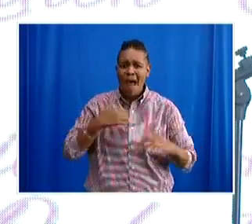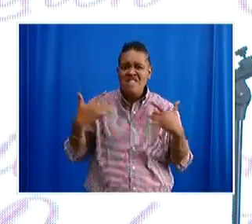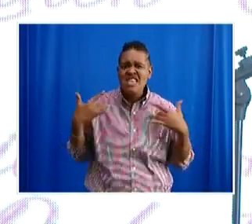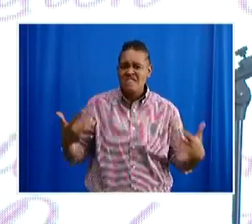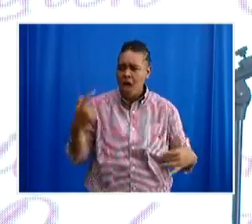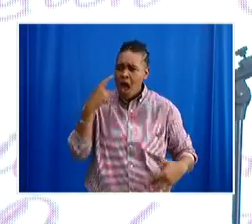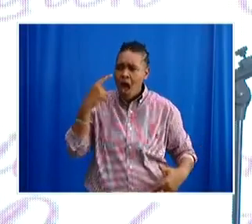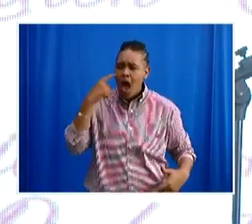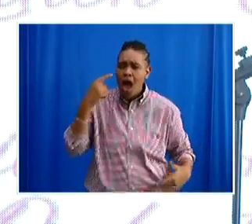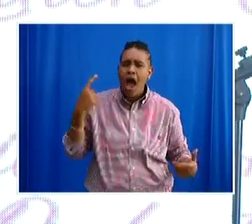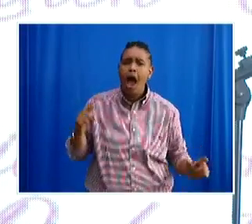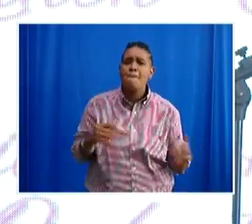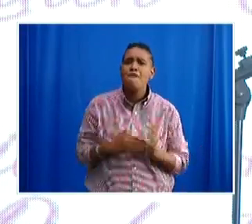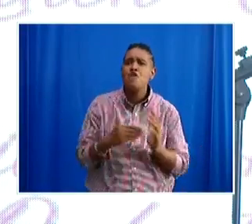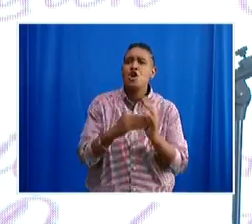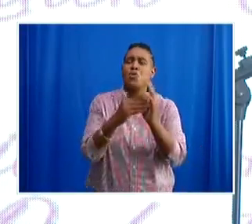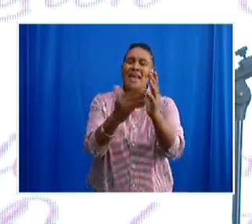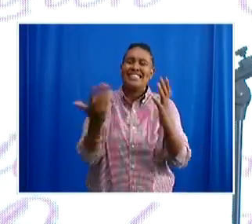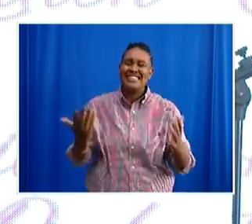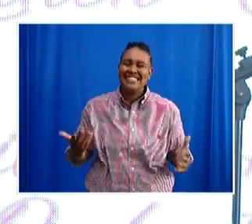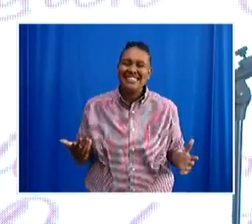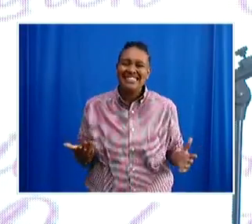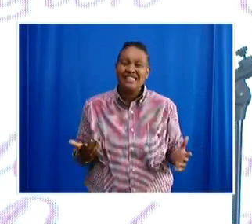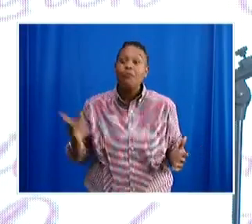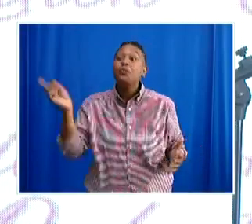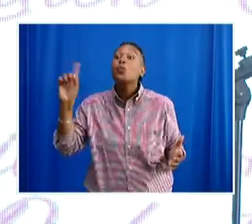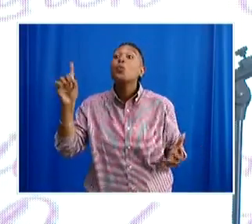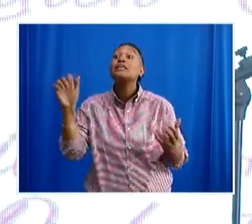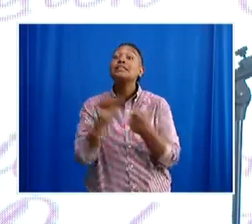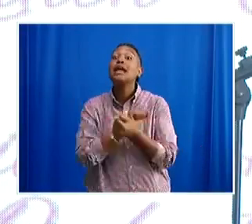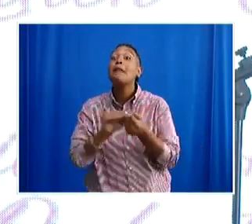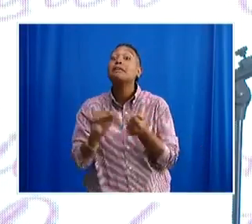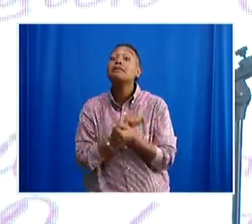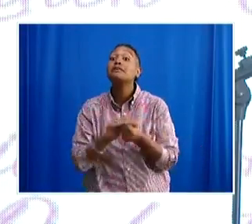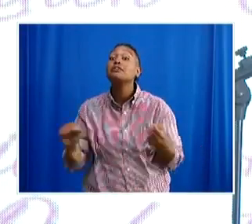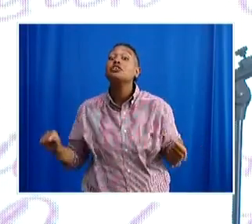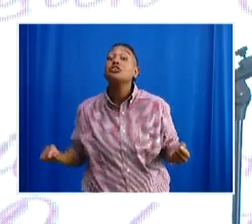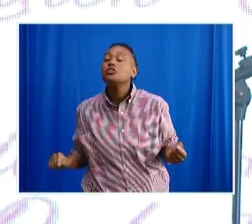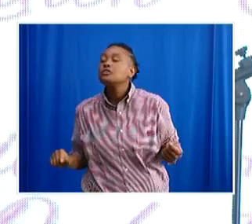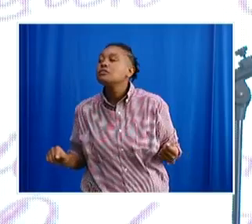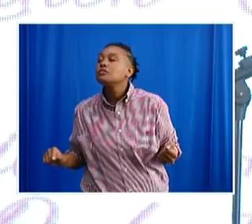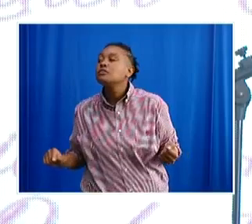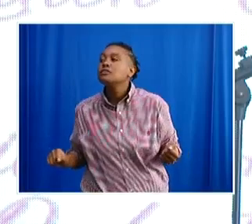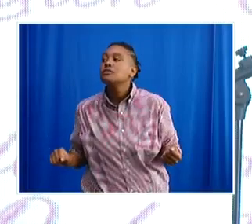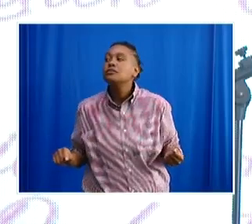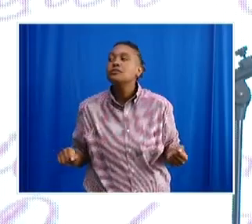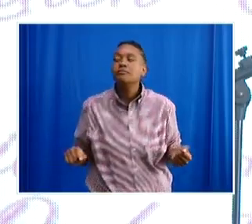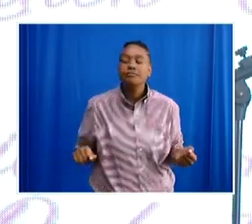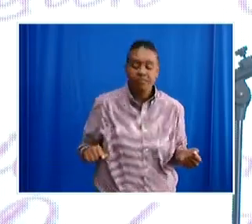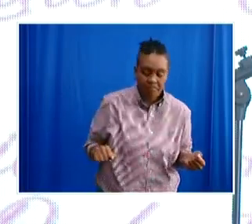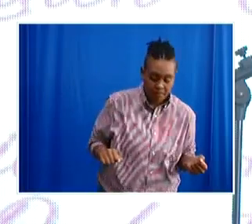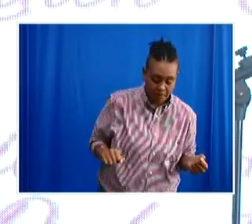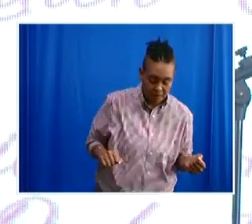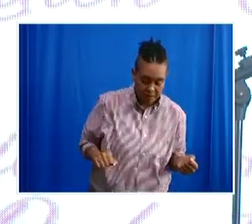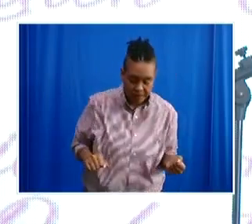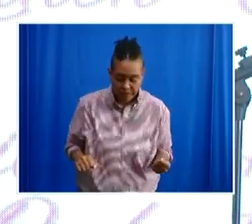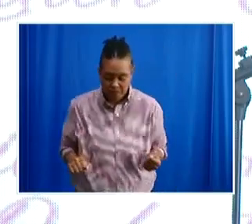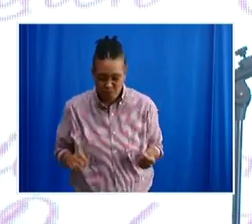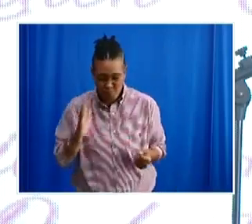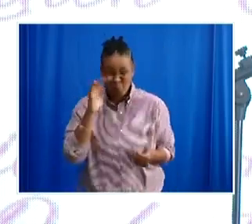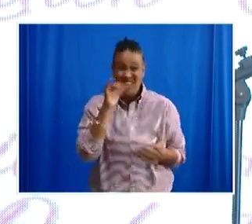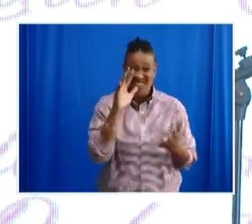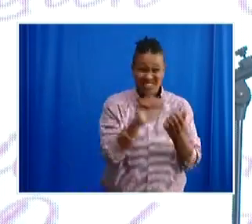are frequent in nature and where the damage is not going to, shut the lights down,